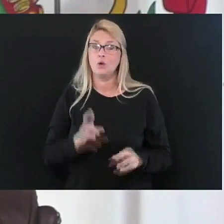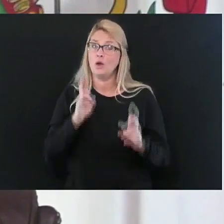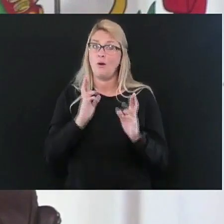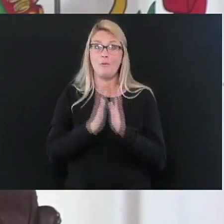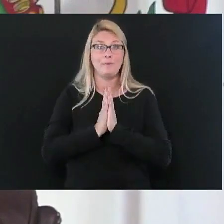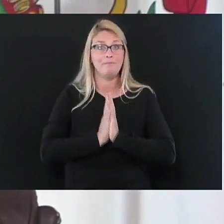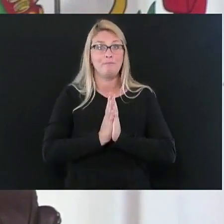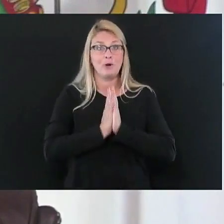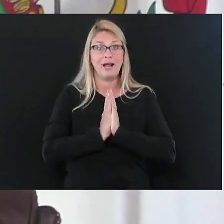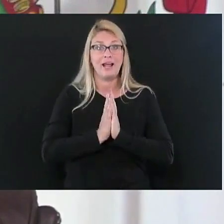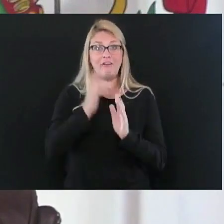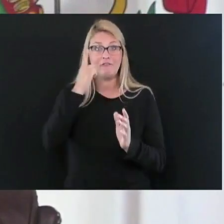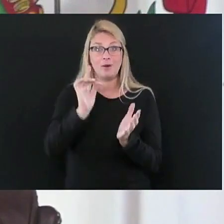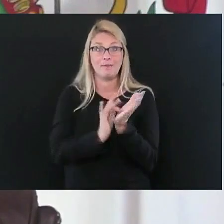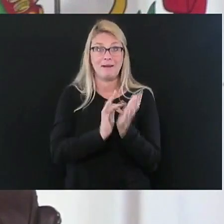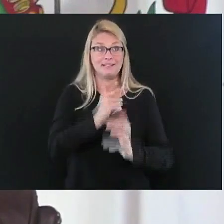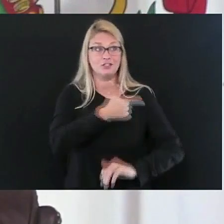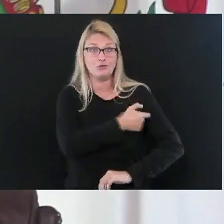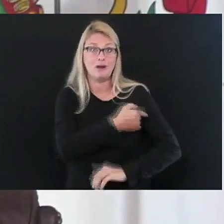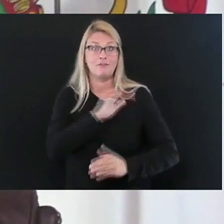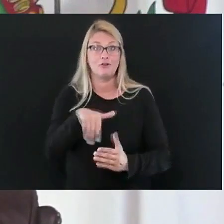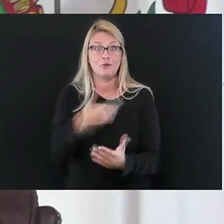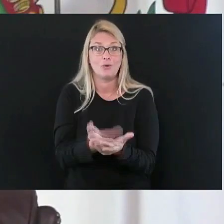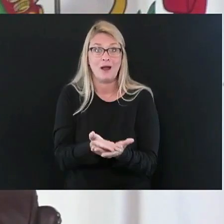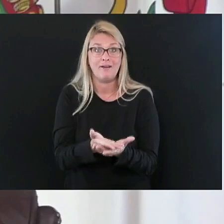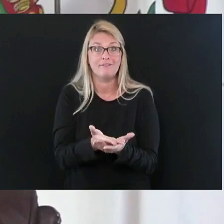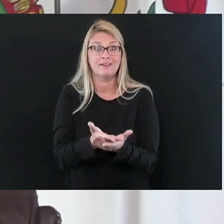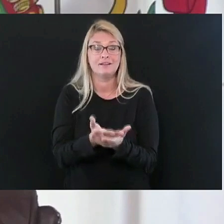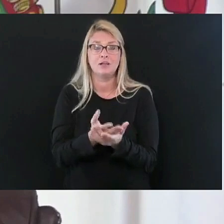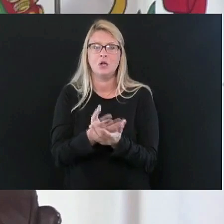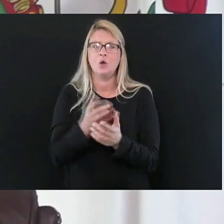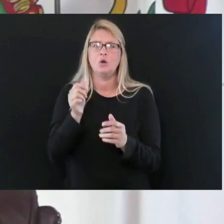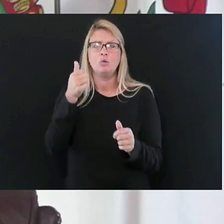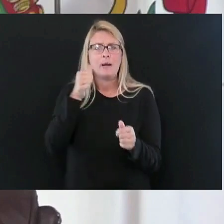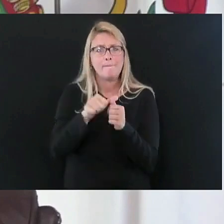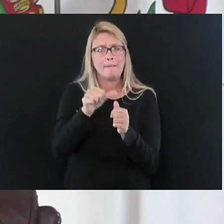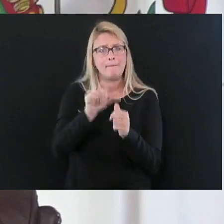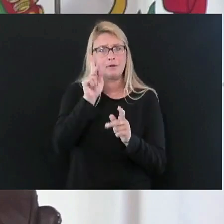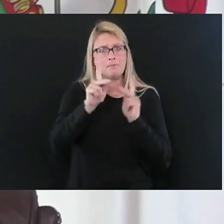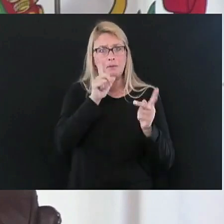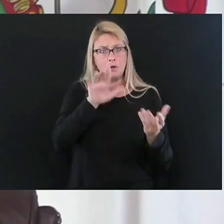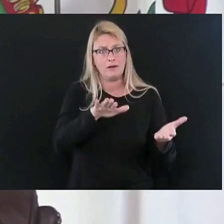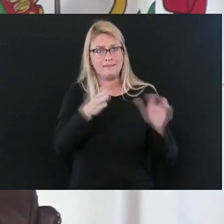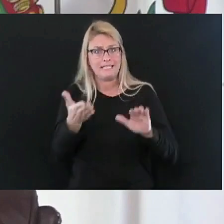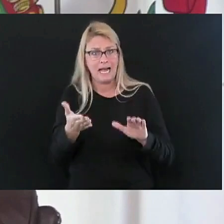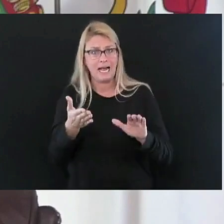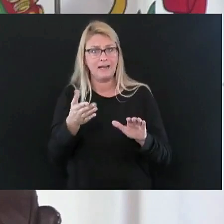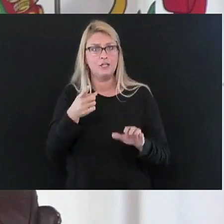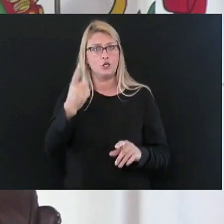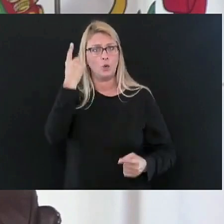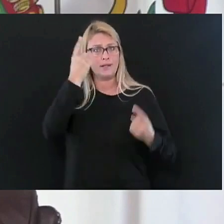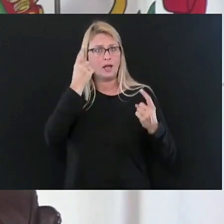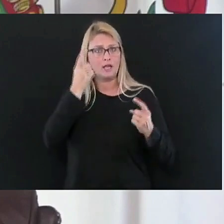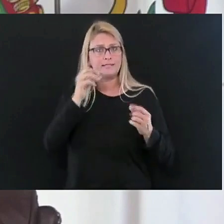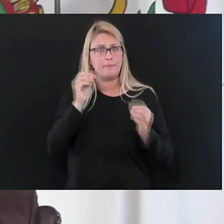this, we'll surely keep all those that we've lost in our thoughts and prayers. And if we do not